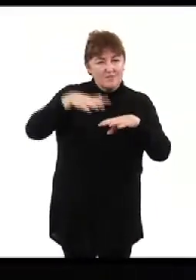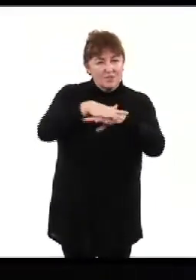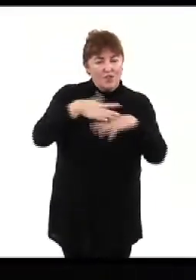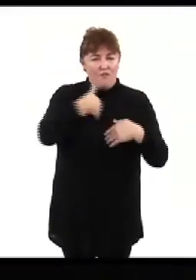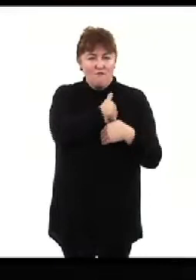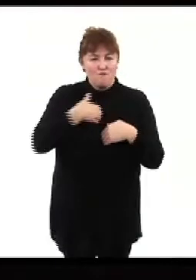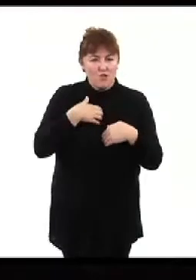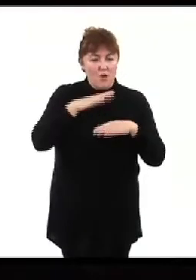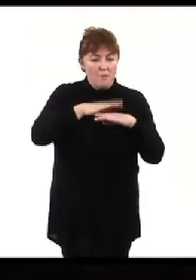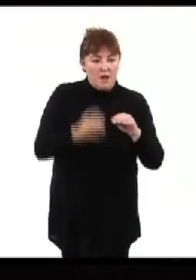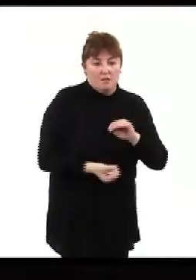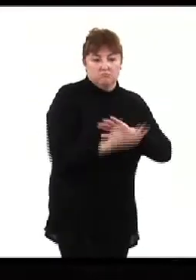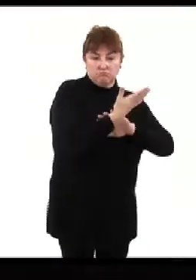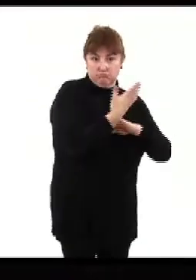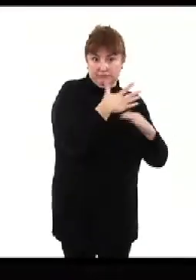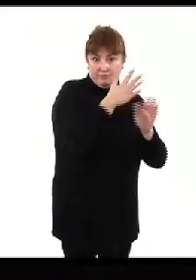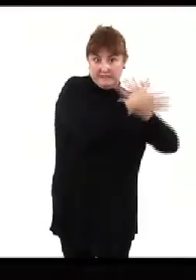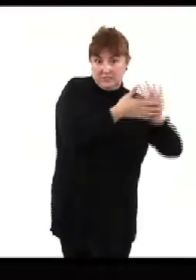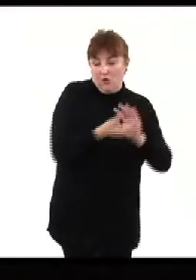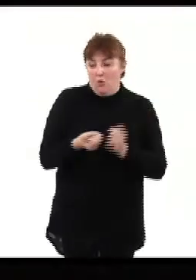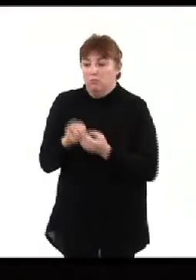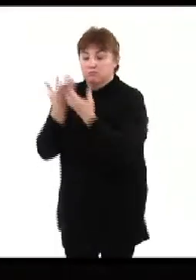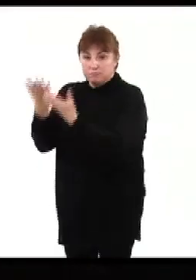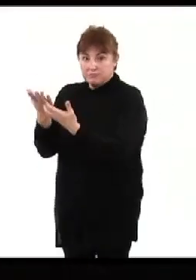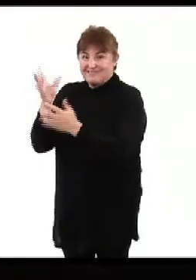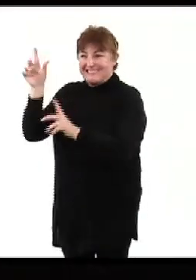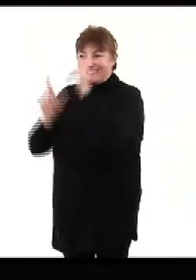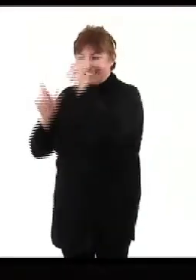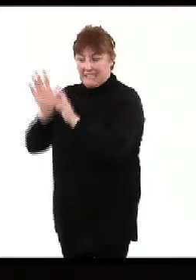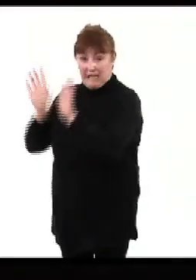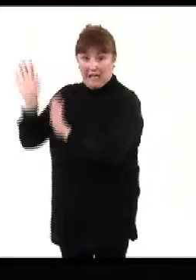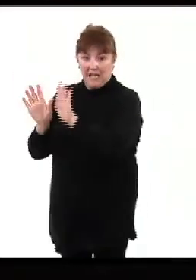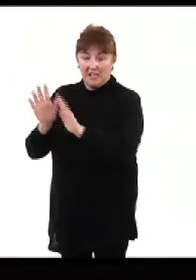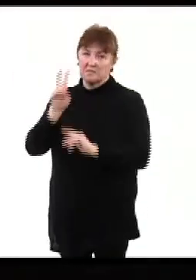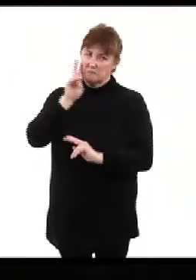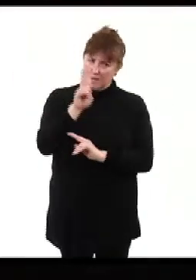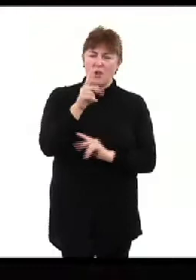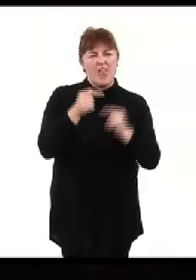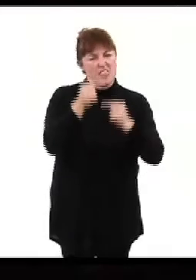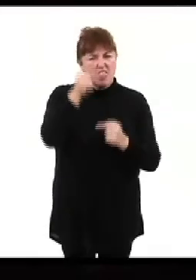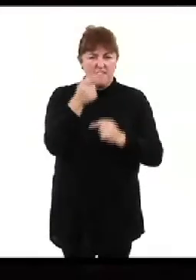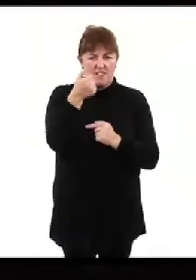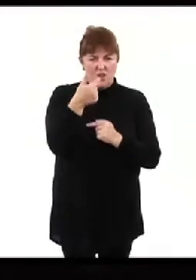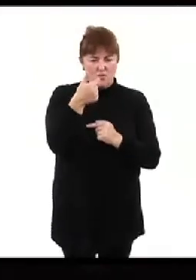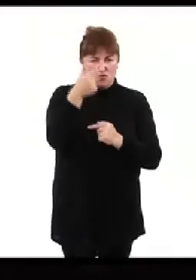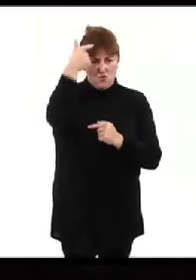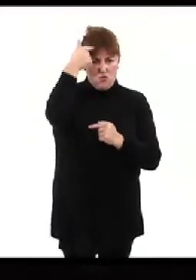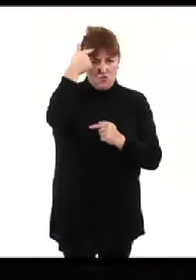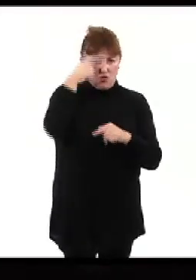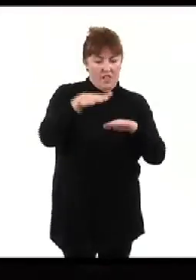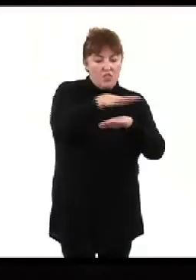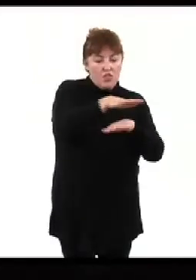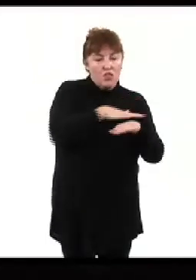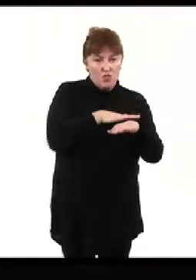when you're producing a sign, you engage language regions, in particular Broca's area, or called left inferior frontal cortex.